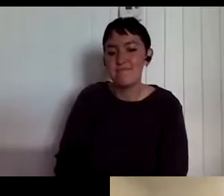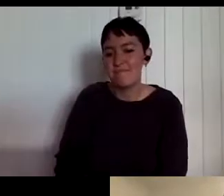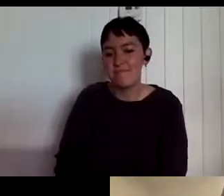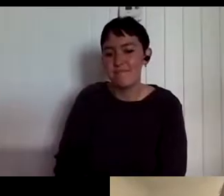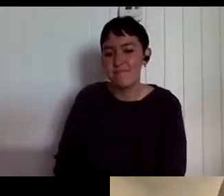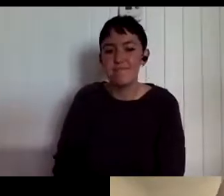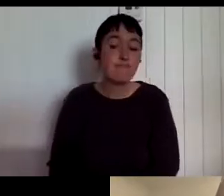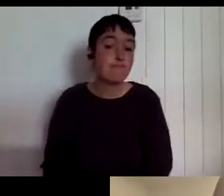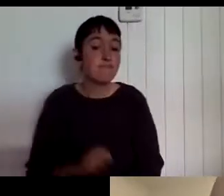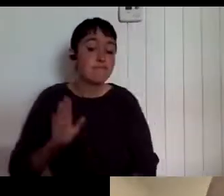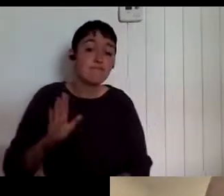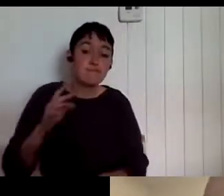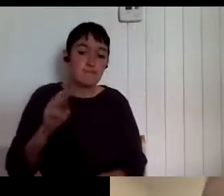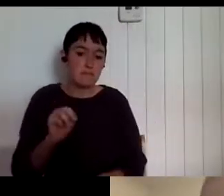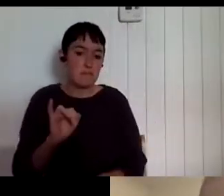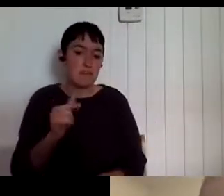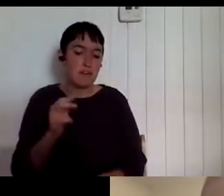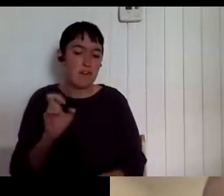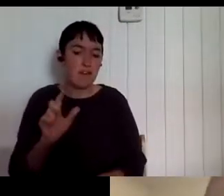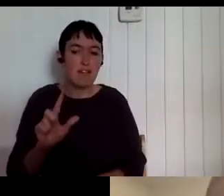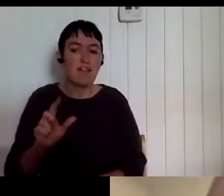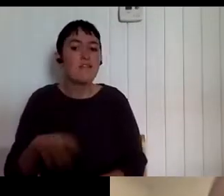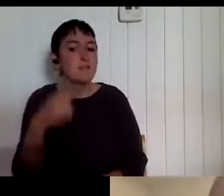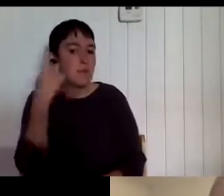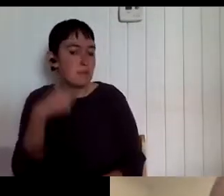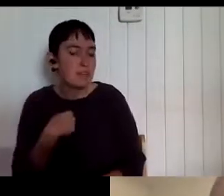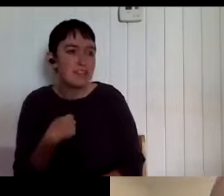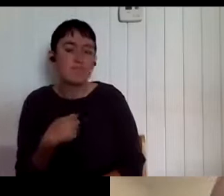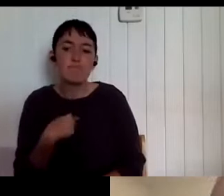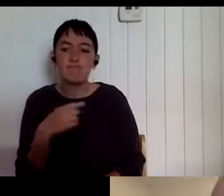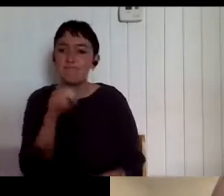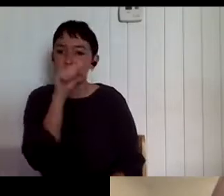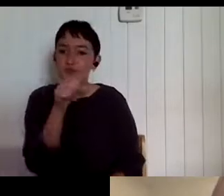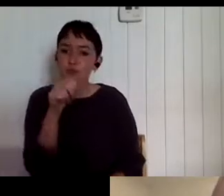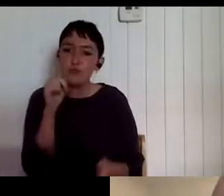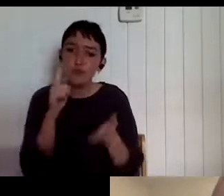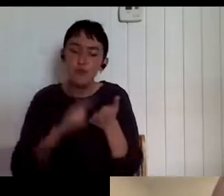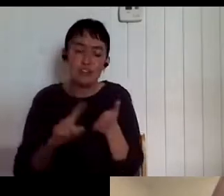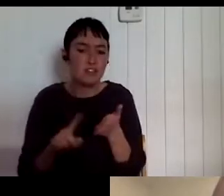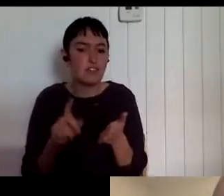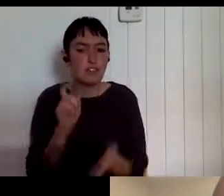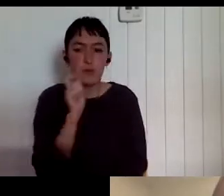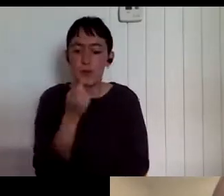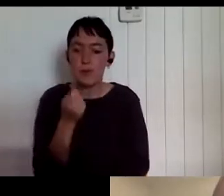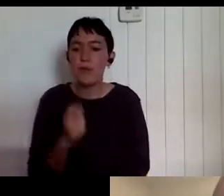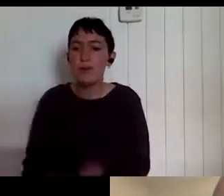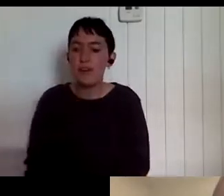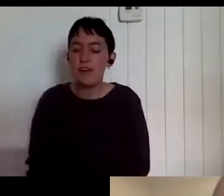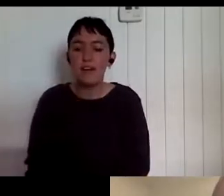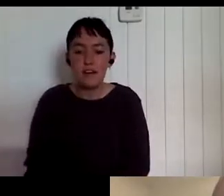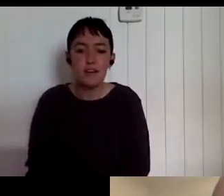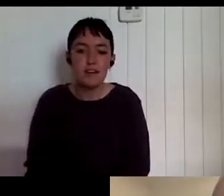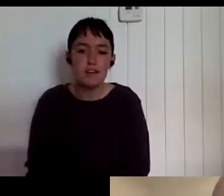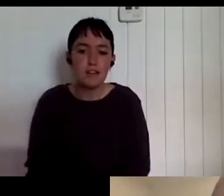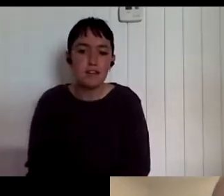I think for me, I mean, I love the research. I love the things I'm doing. It's pretty cool doing the SEM. But I think for me, it's really the people that you